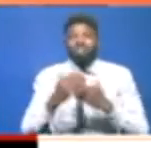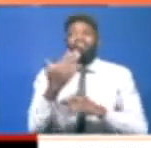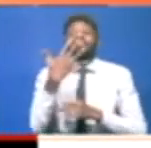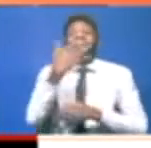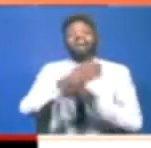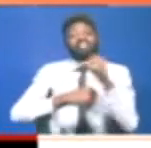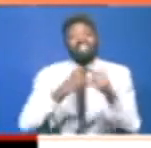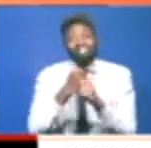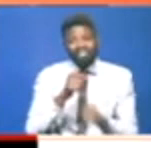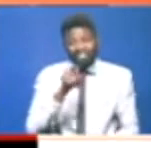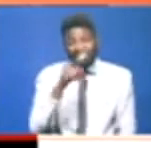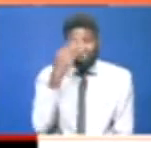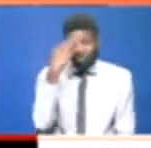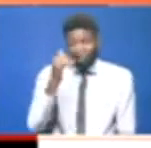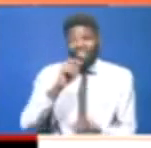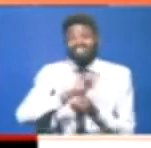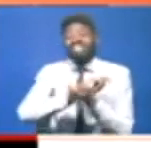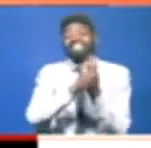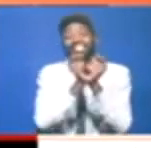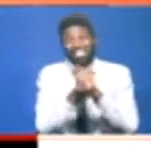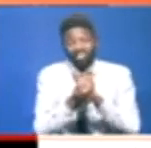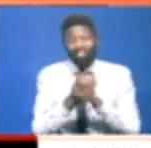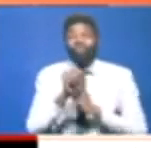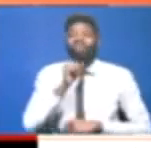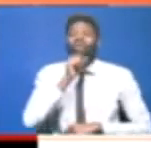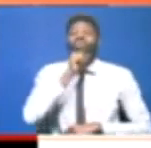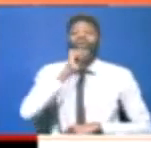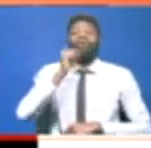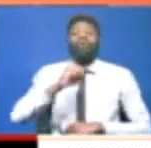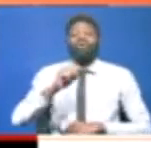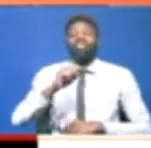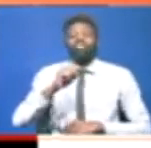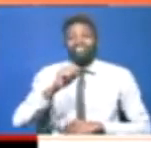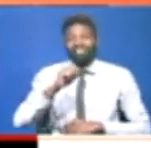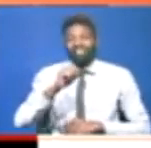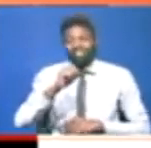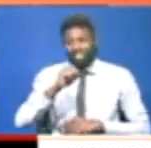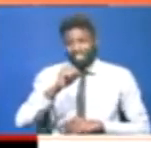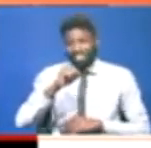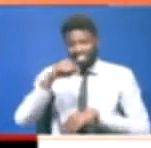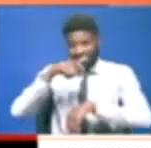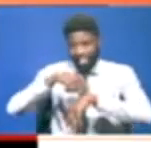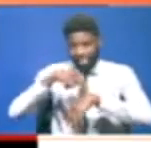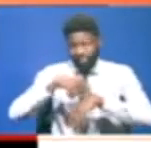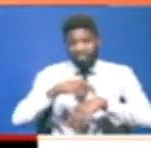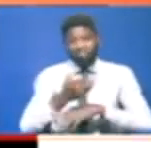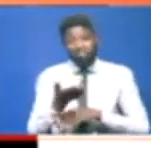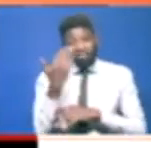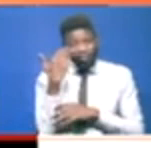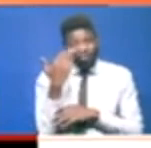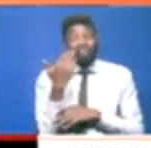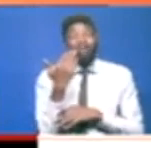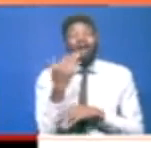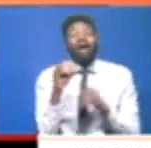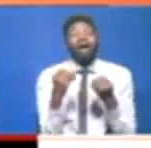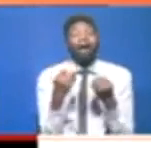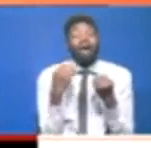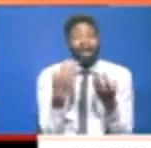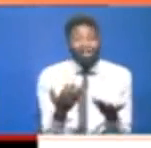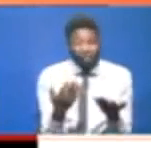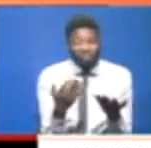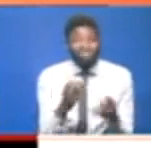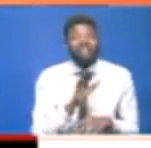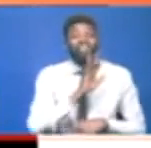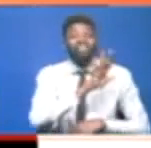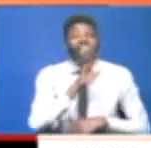of the retirement age from 55 to 60, just to give it some allowance for them now to be able to have that